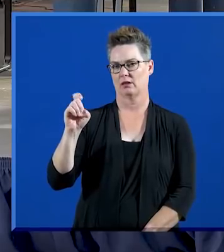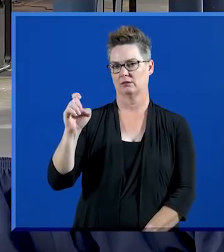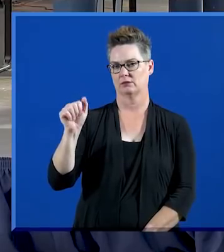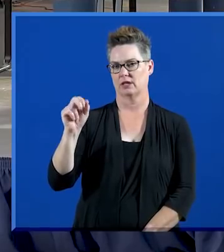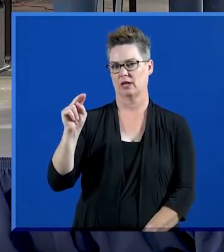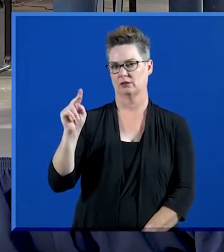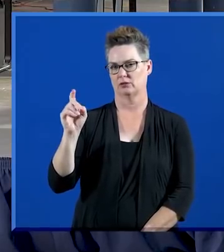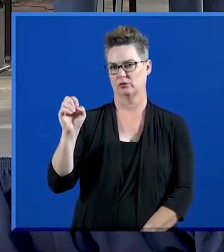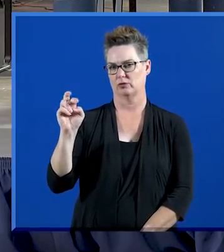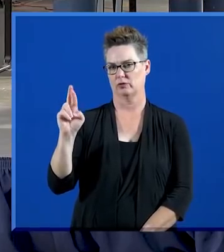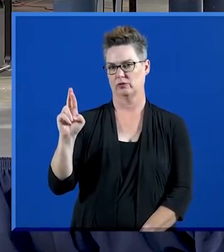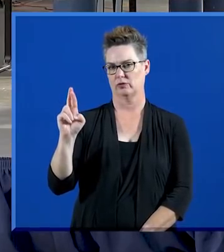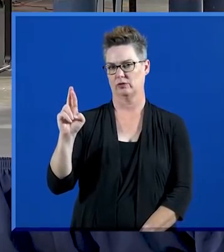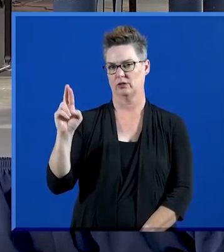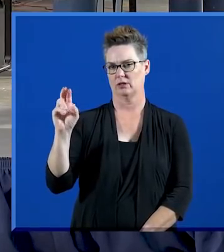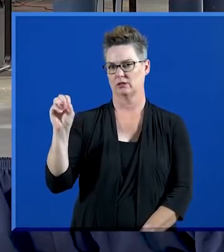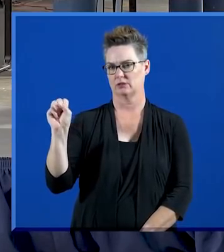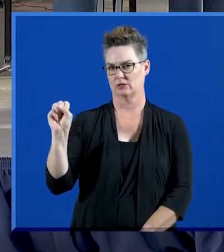Alexander Sasso.